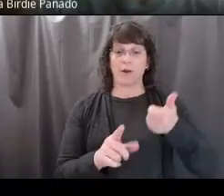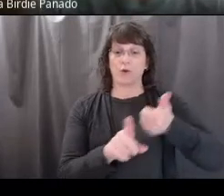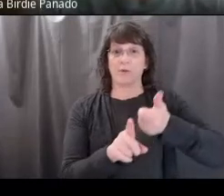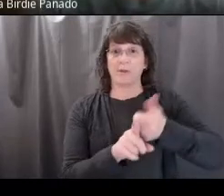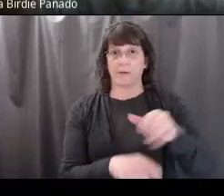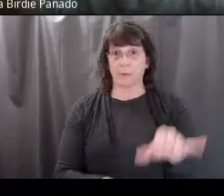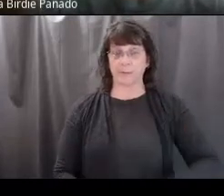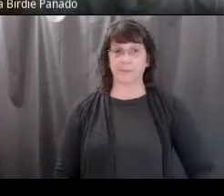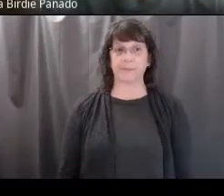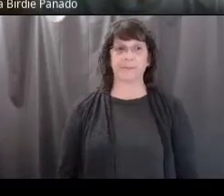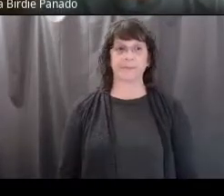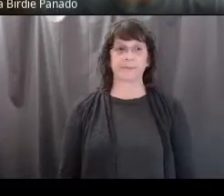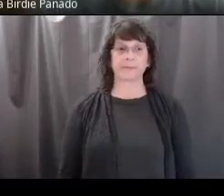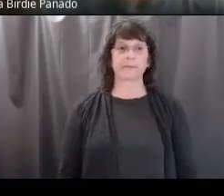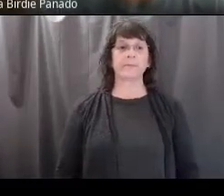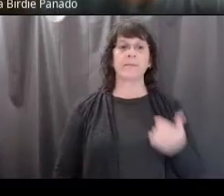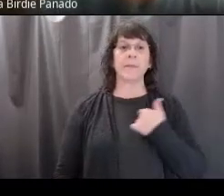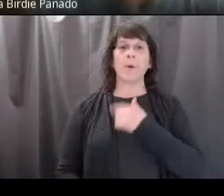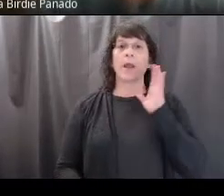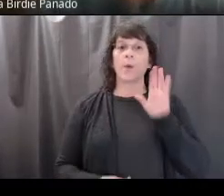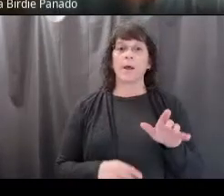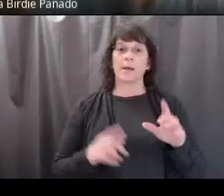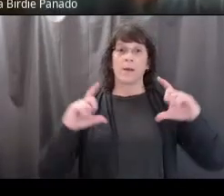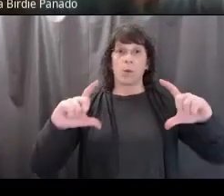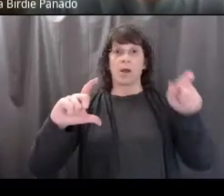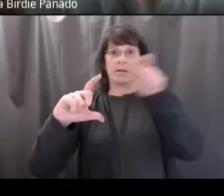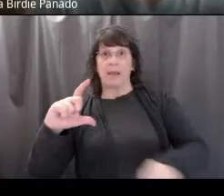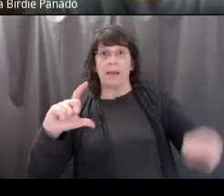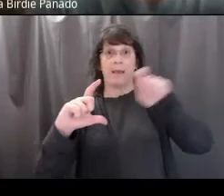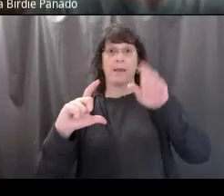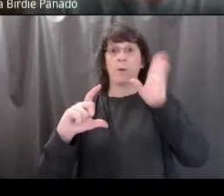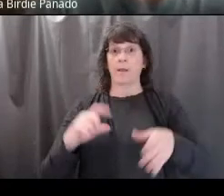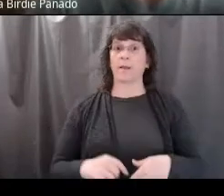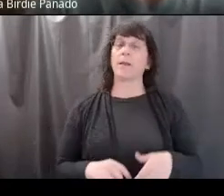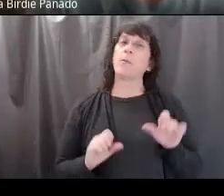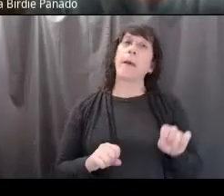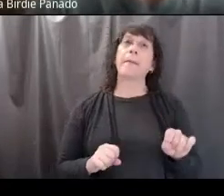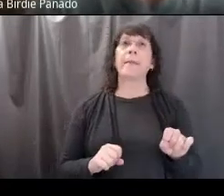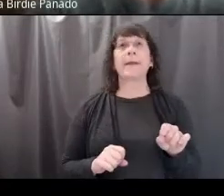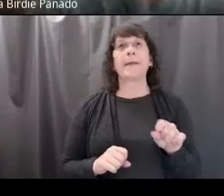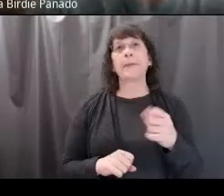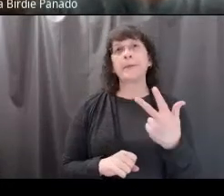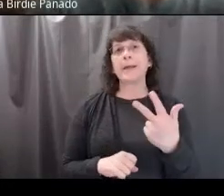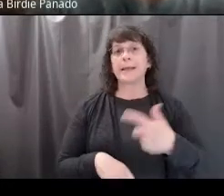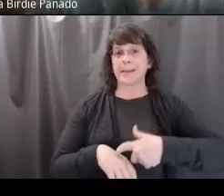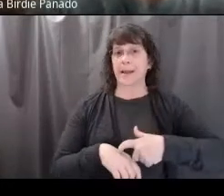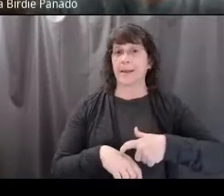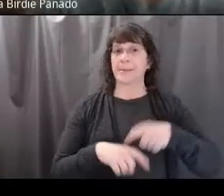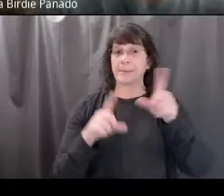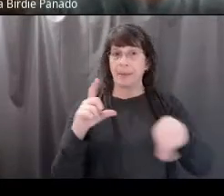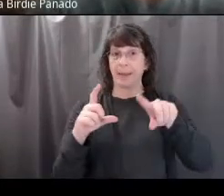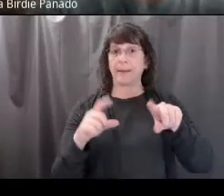well. And we are going to spin this wheel at least 3